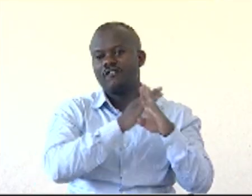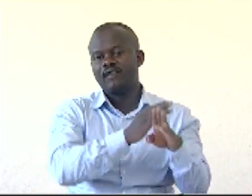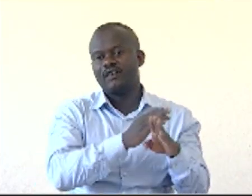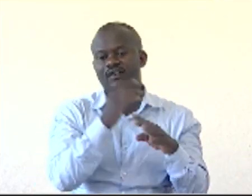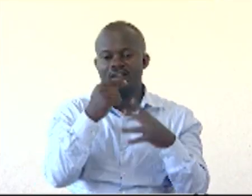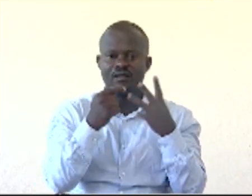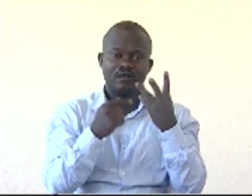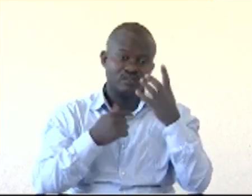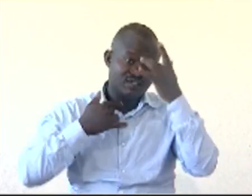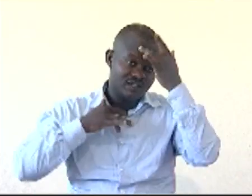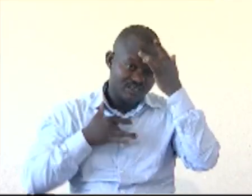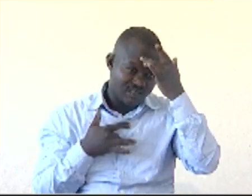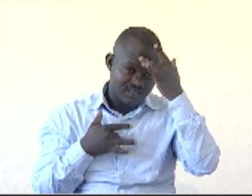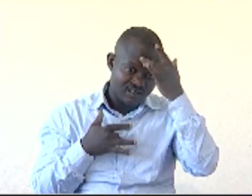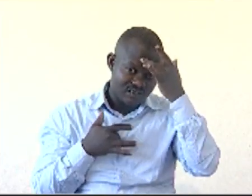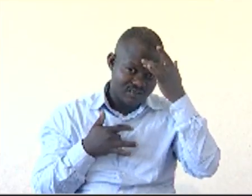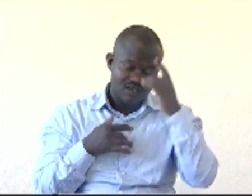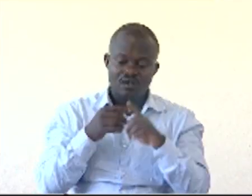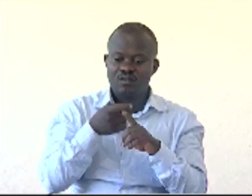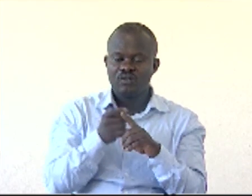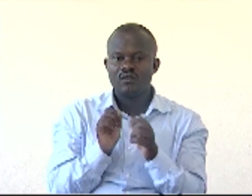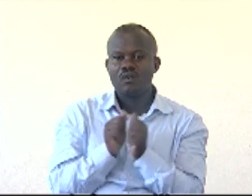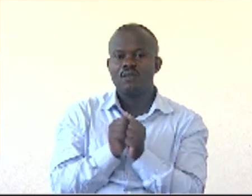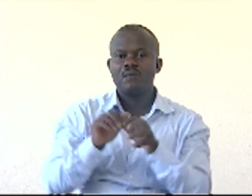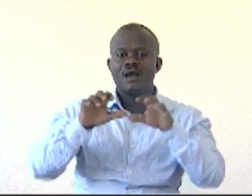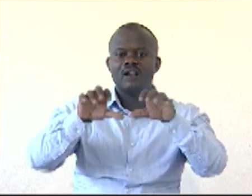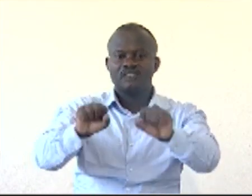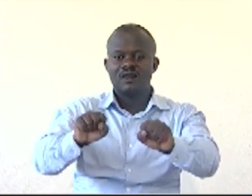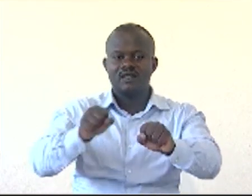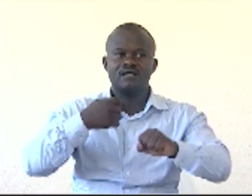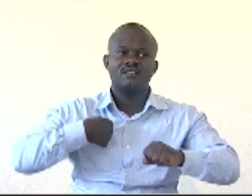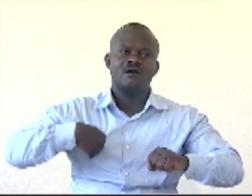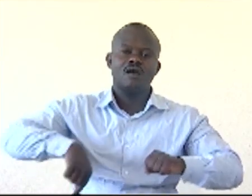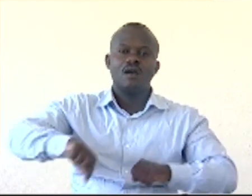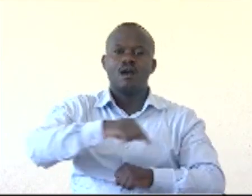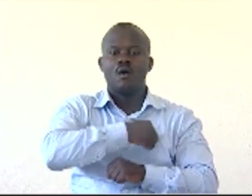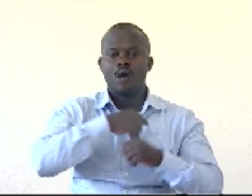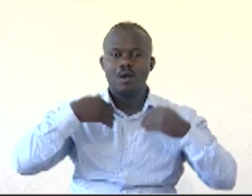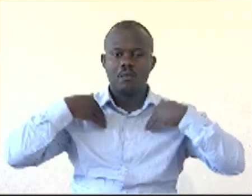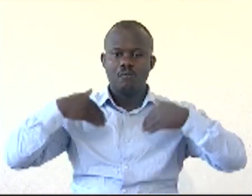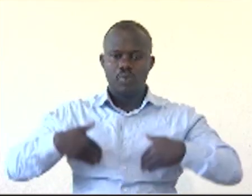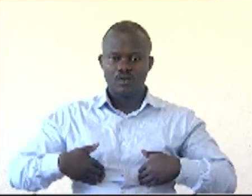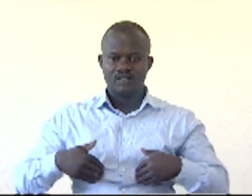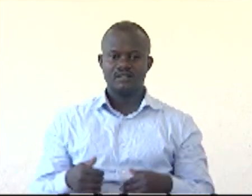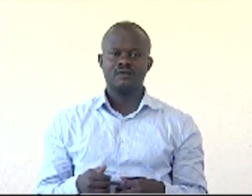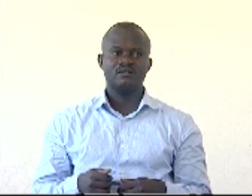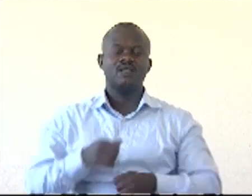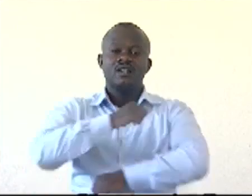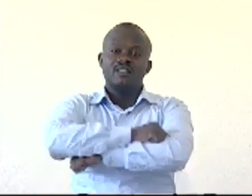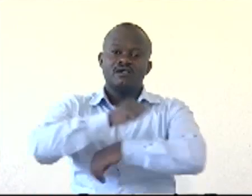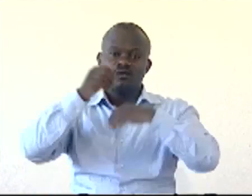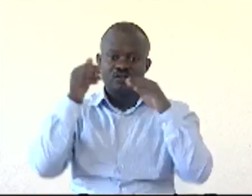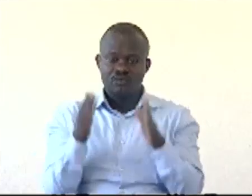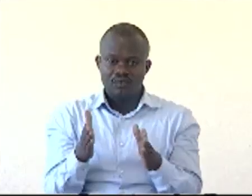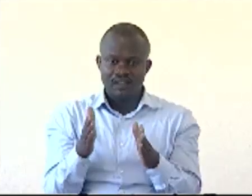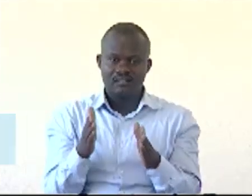those diseases from attacking our body. Students,